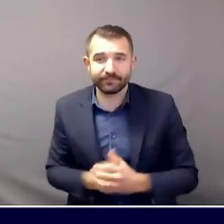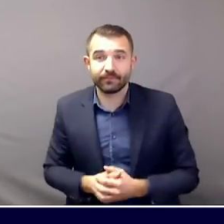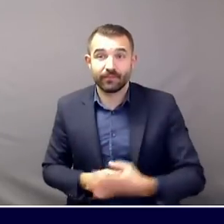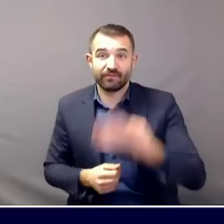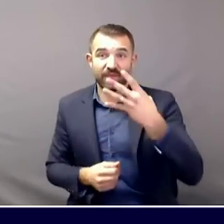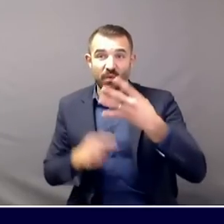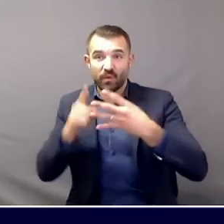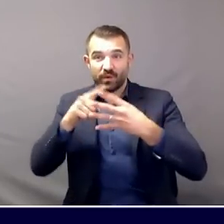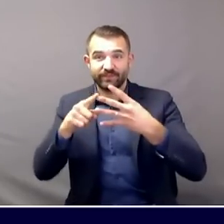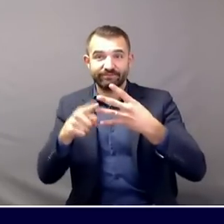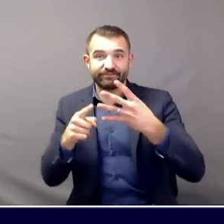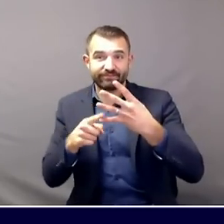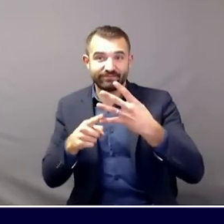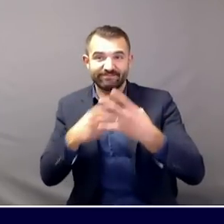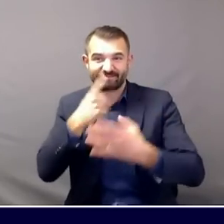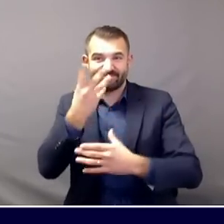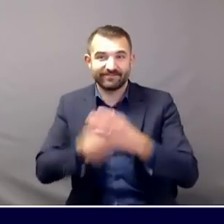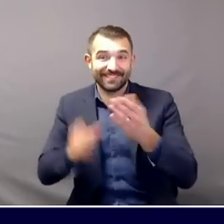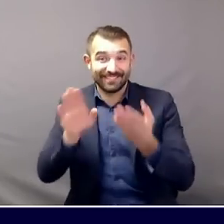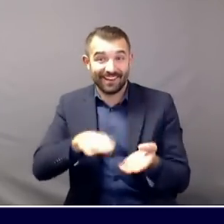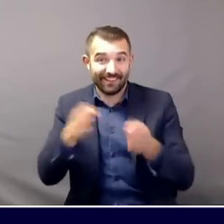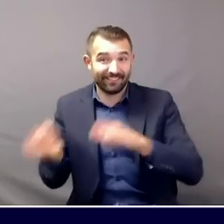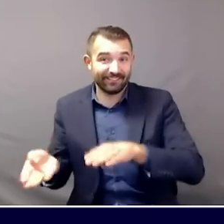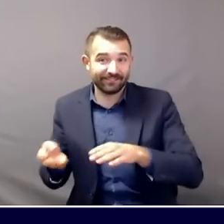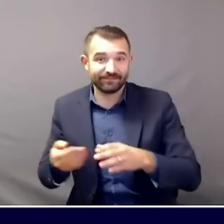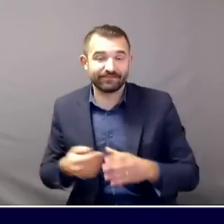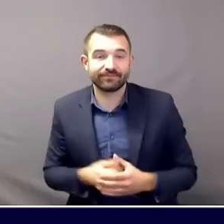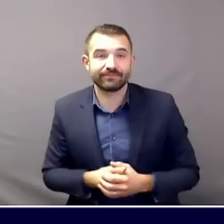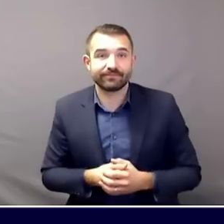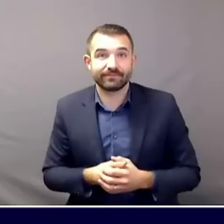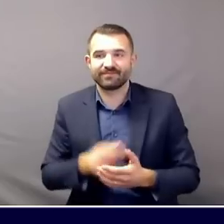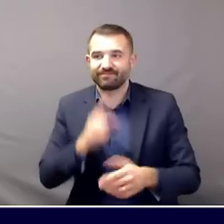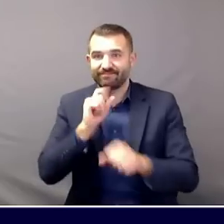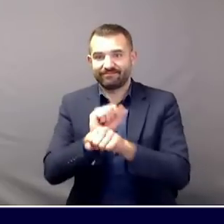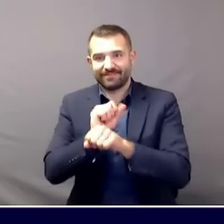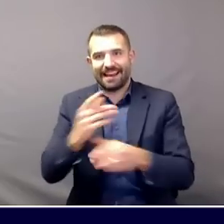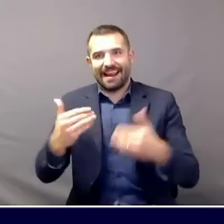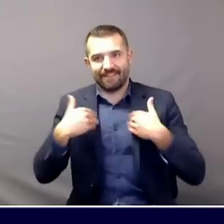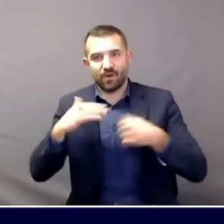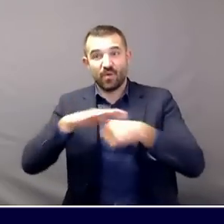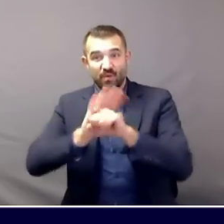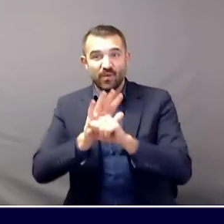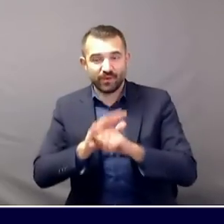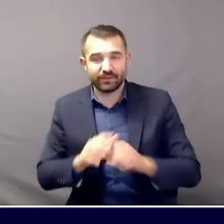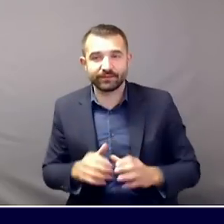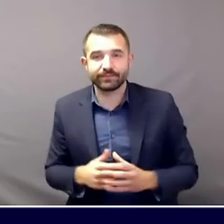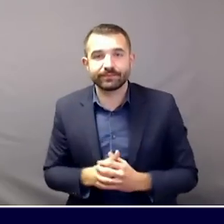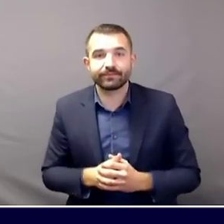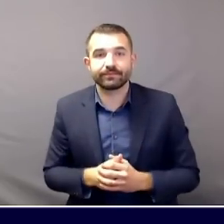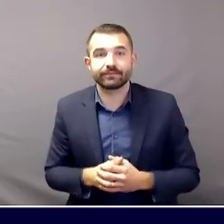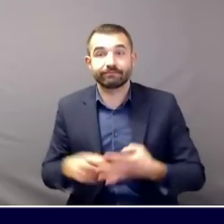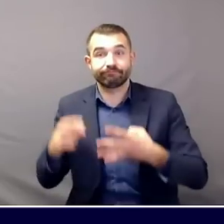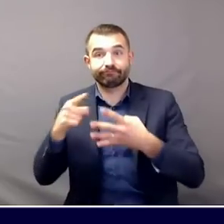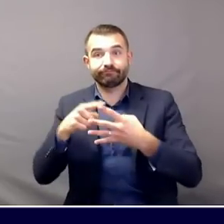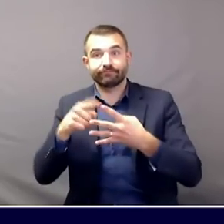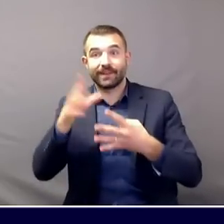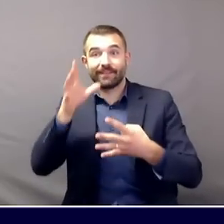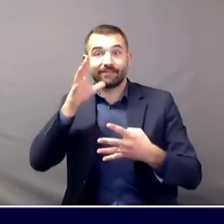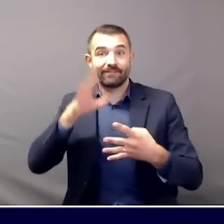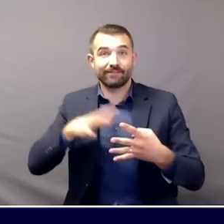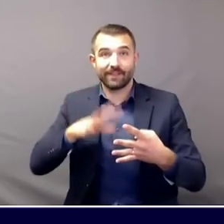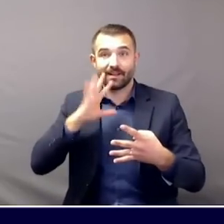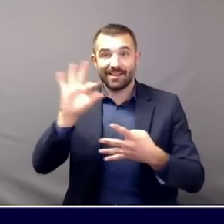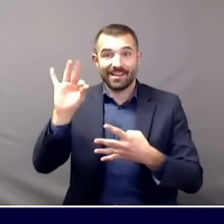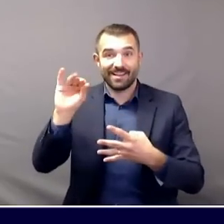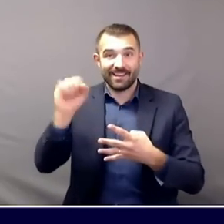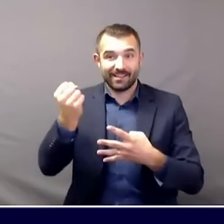additional individuals who have passed away with COVID-19. One was a woman in her 90s from Knox